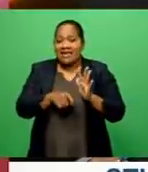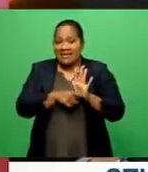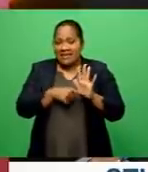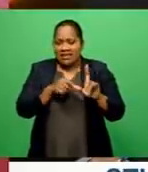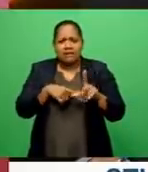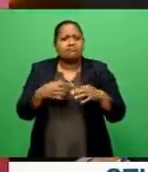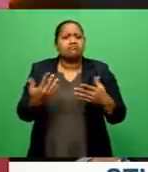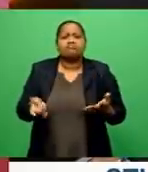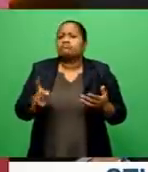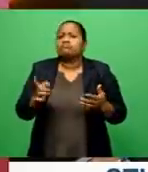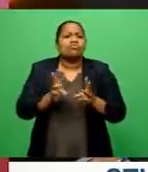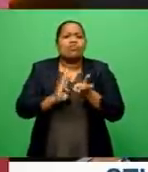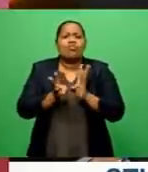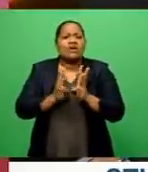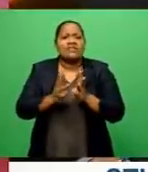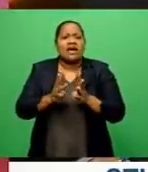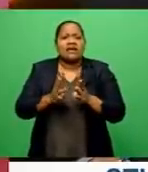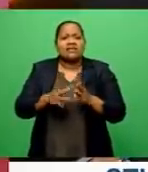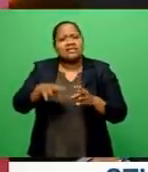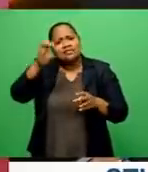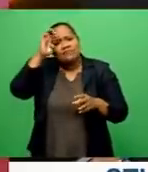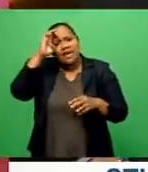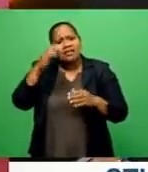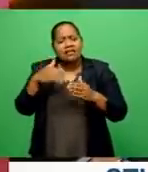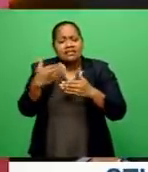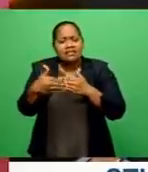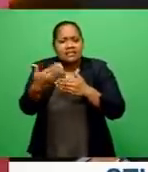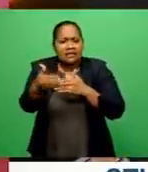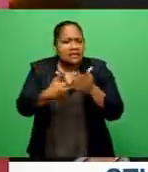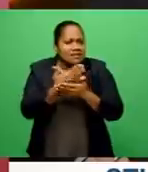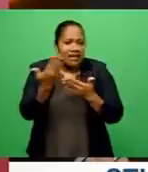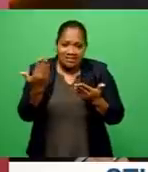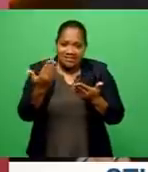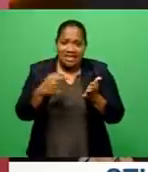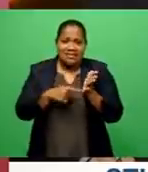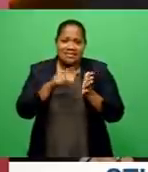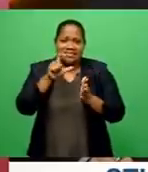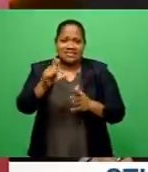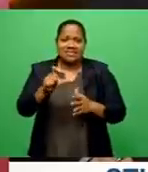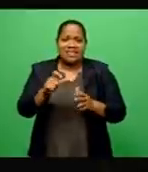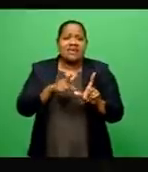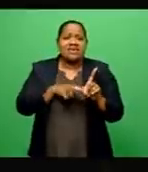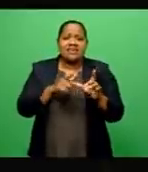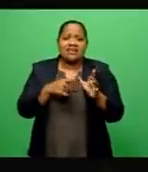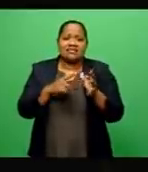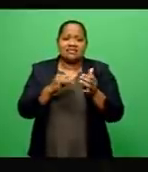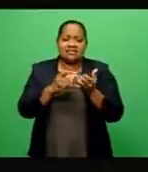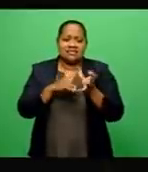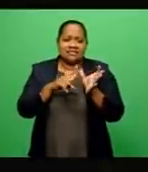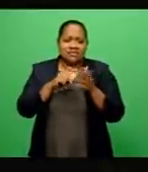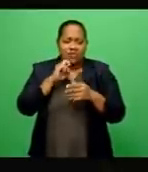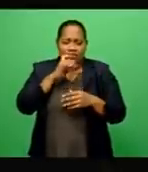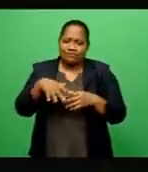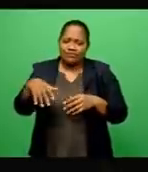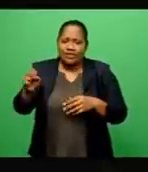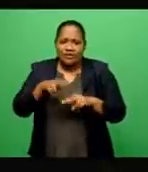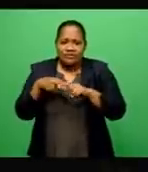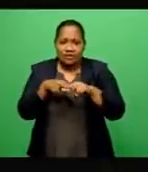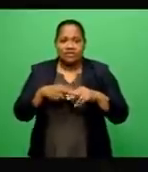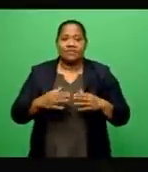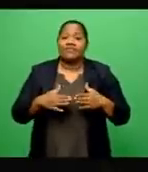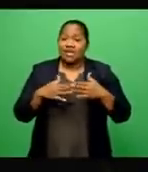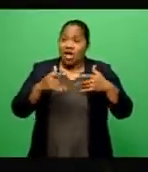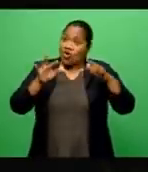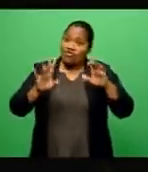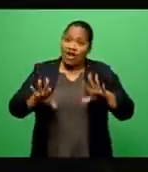sort of weather is expected in the coming days as TC Yasa exits Fiji? Edwin, rain has started clearing